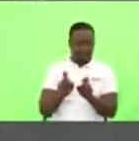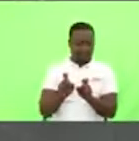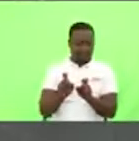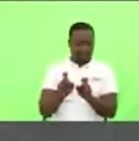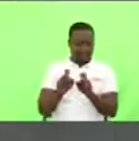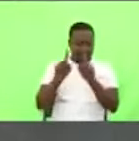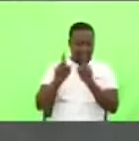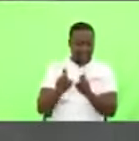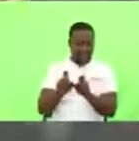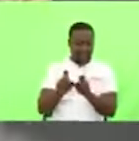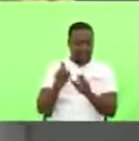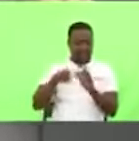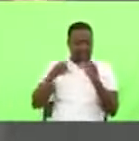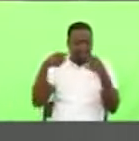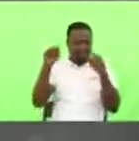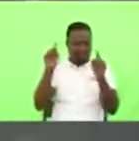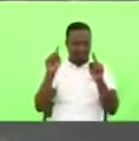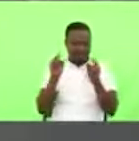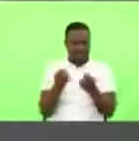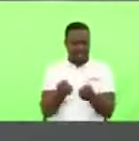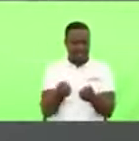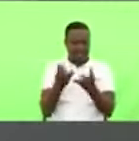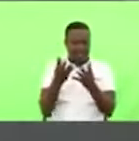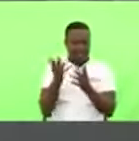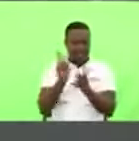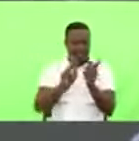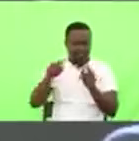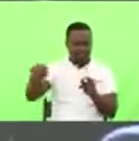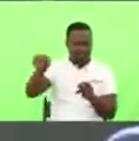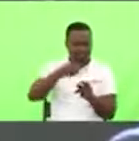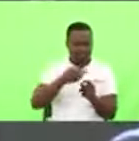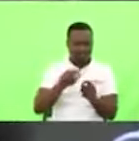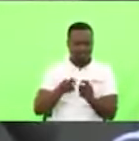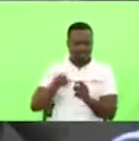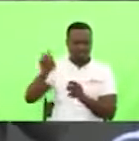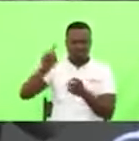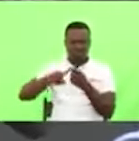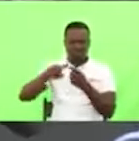How many of us have been to Jerusalem before?